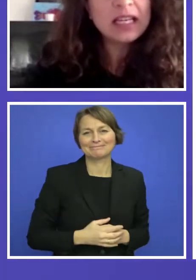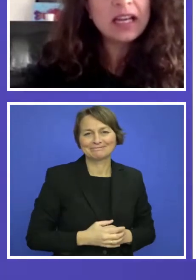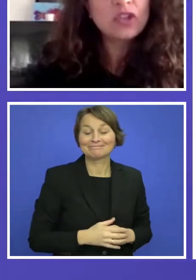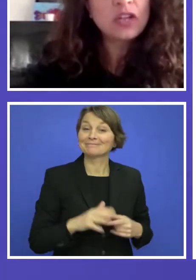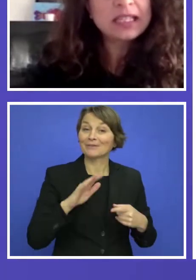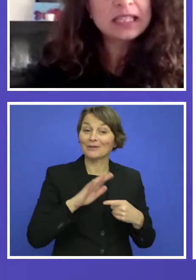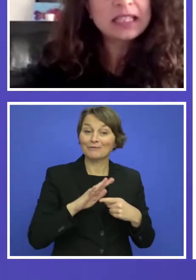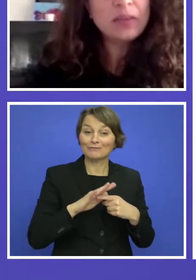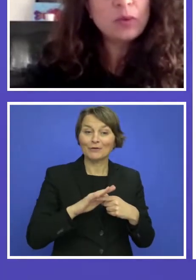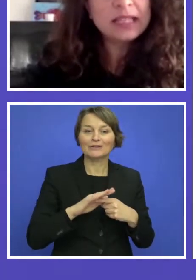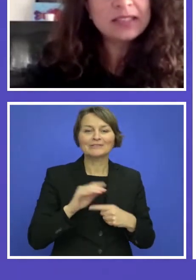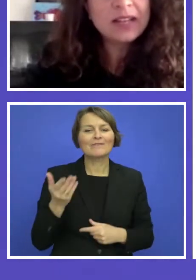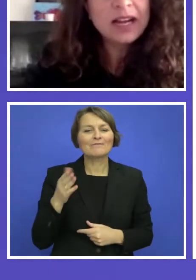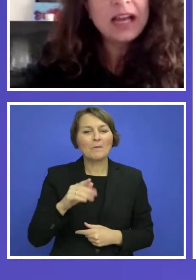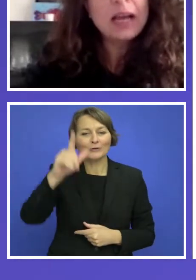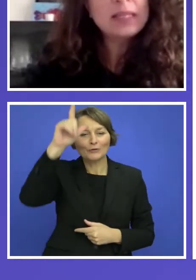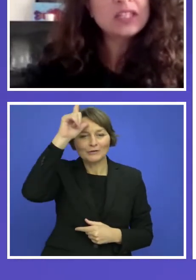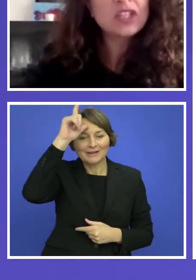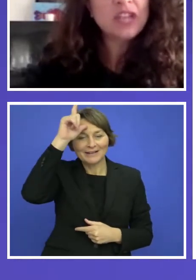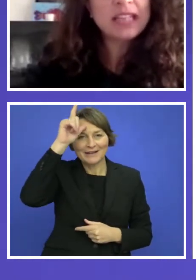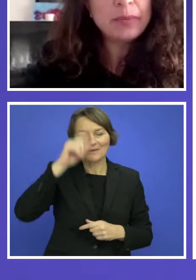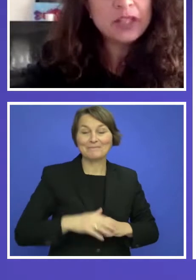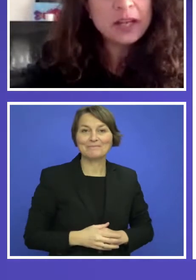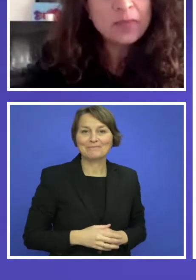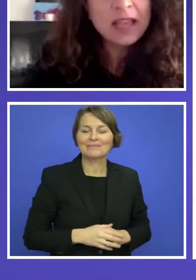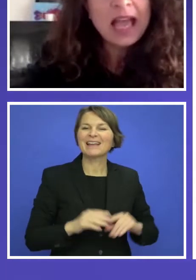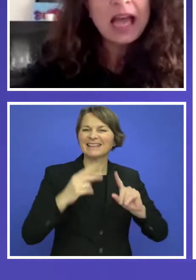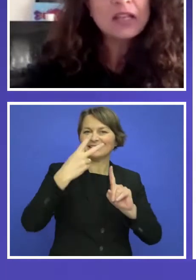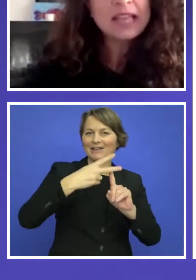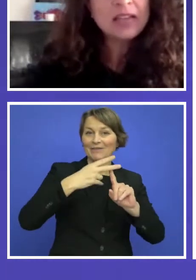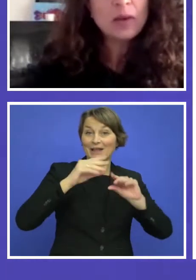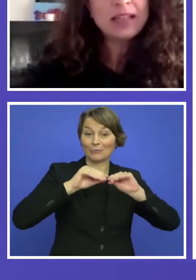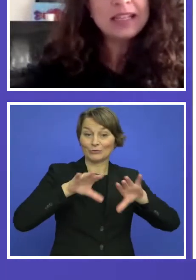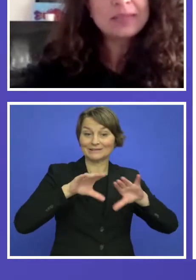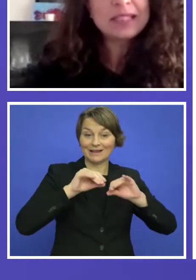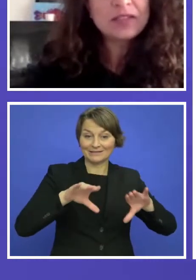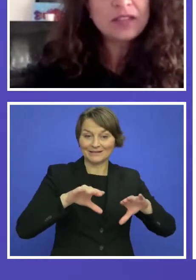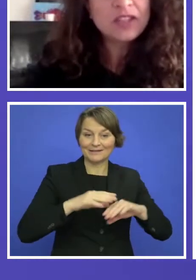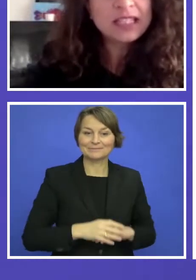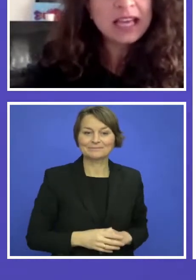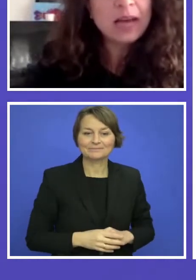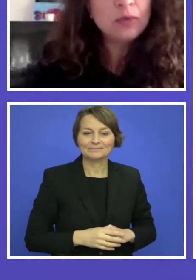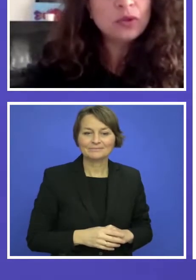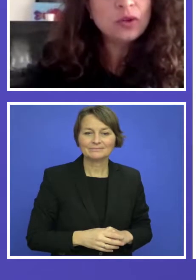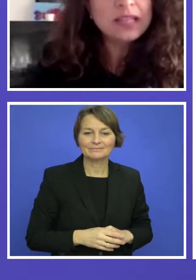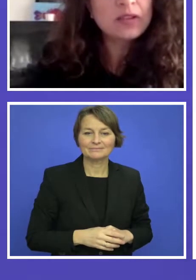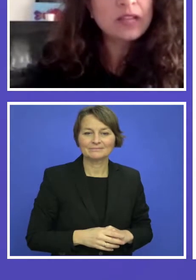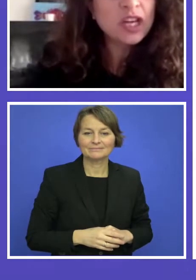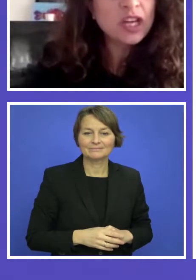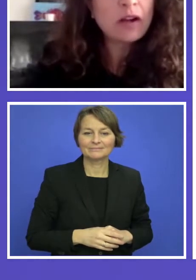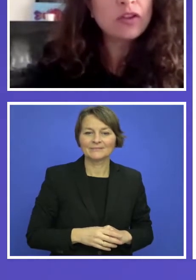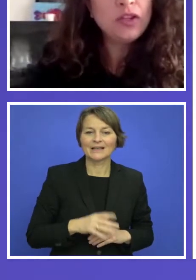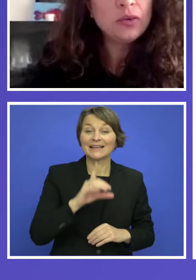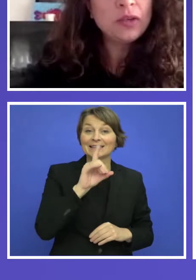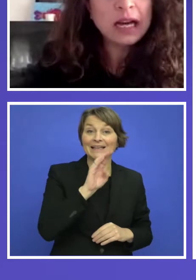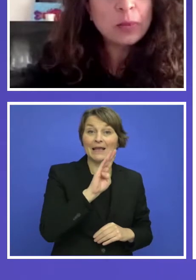Jordanian journalist and TV presenter, Mrs. Shahad Dibaja. And the second one is Mrs. Francesca Muccio, Secretary General